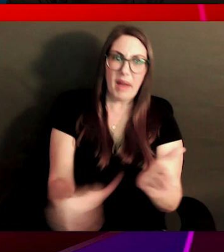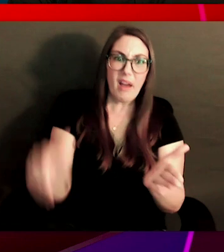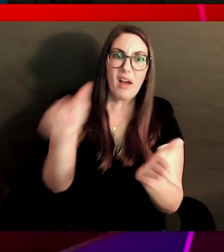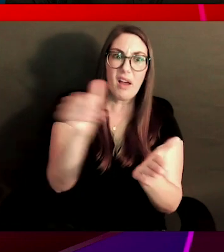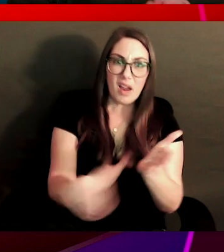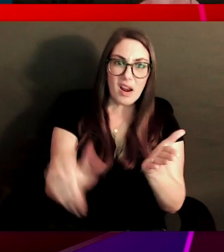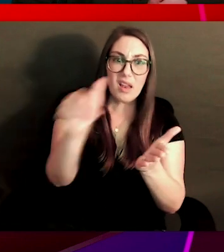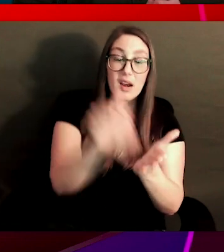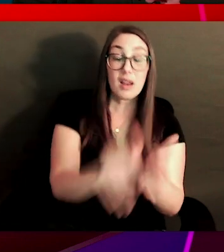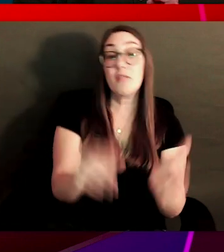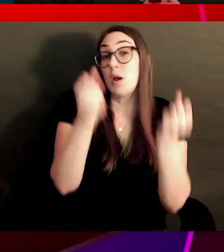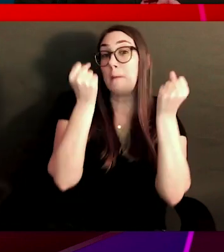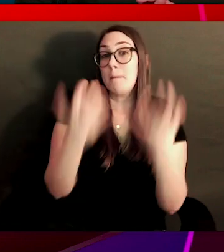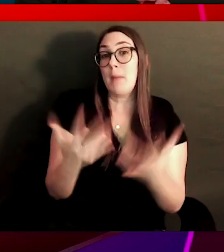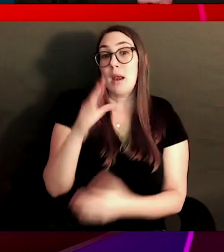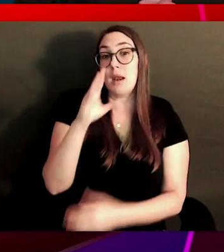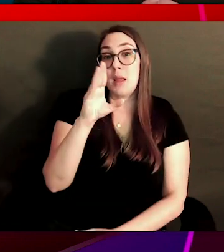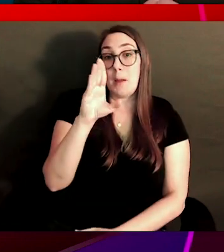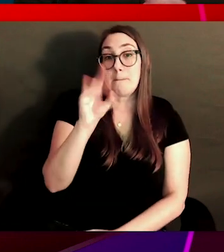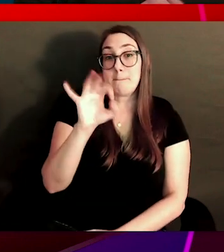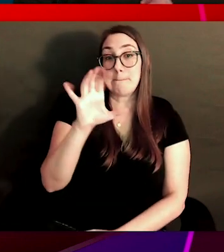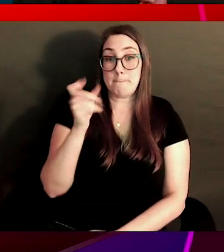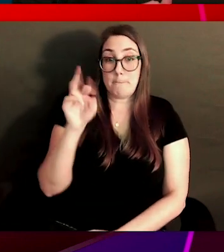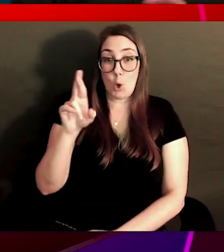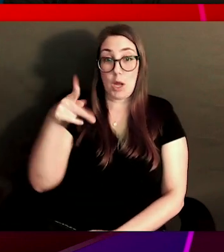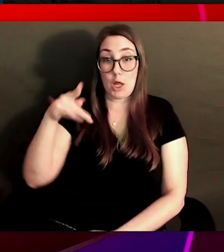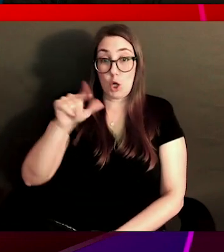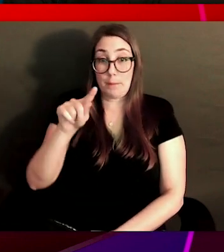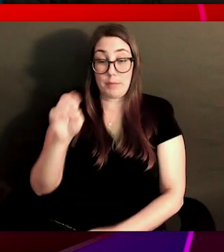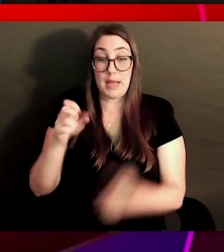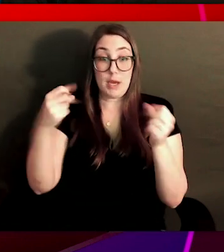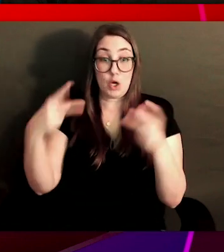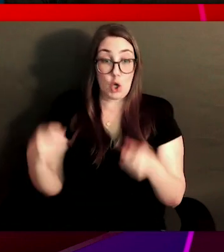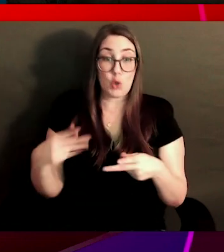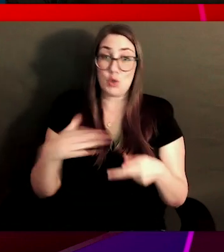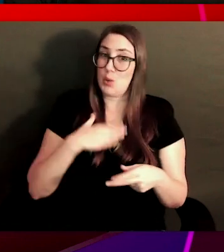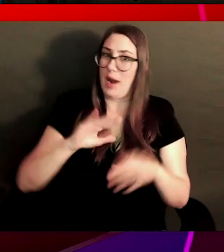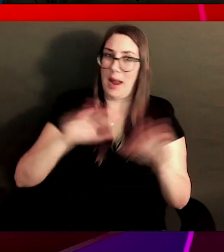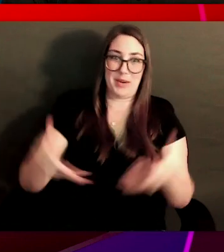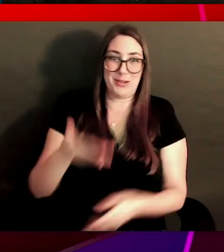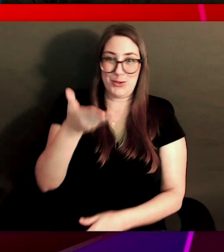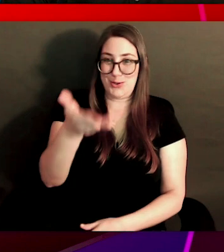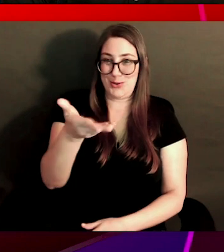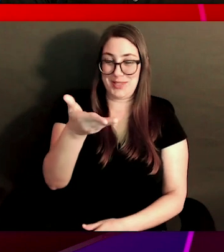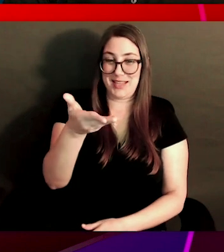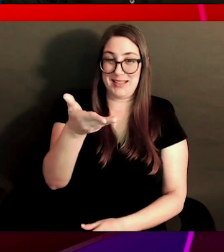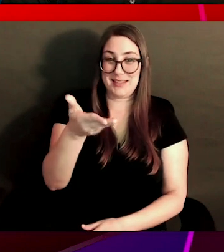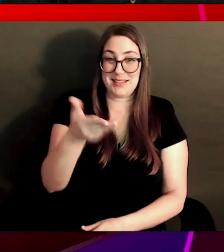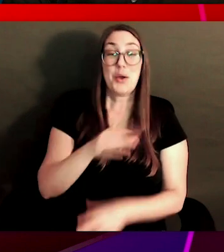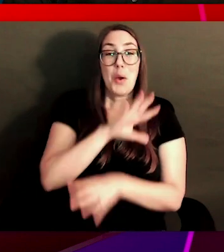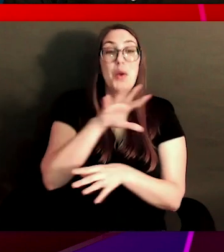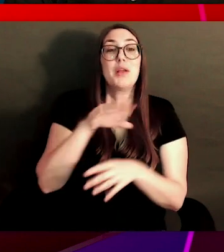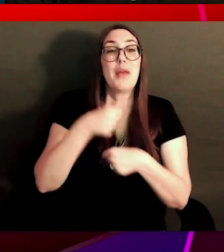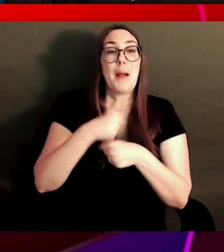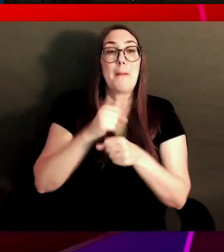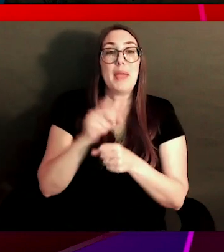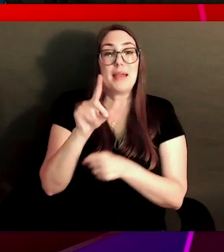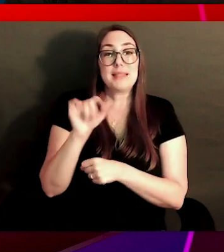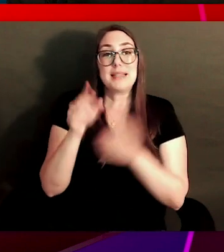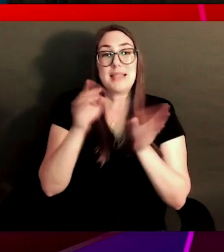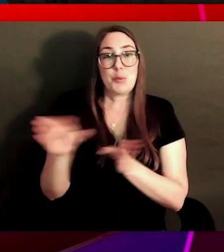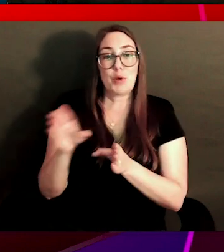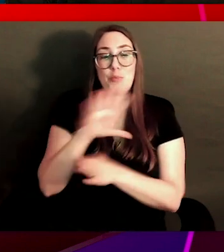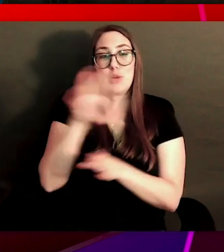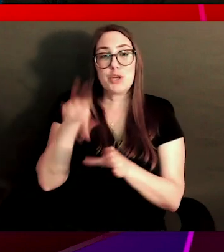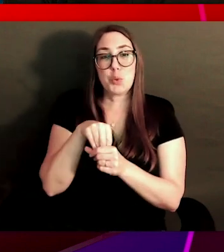boilerplate code. So we're happy to introduce SageMaker Data Wrangler built-in data preparations within the notebooks. By seamlessly